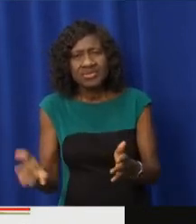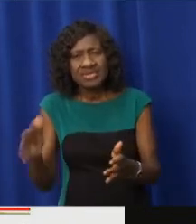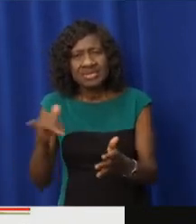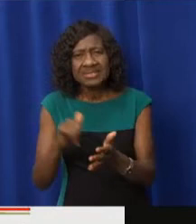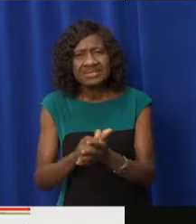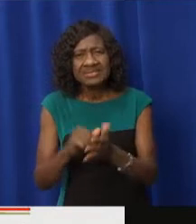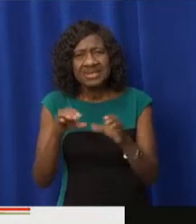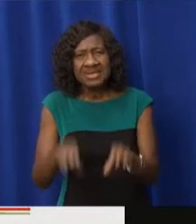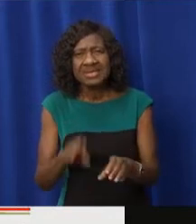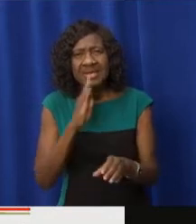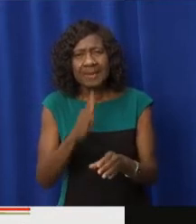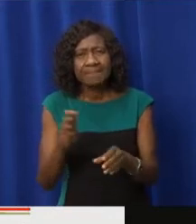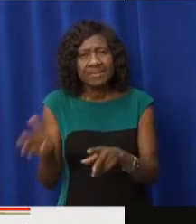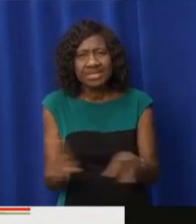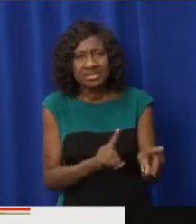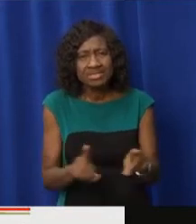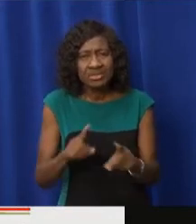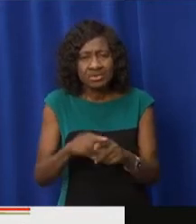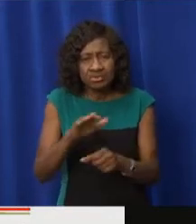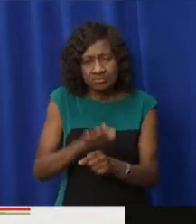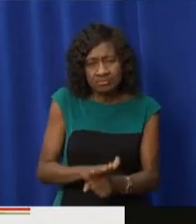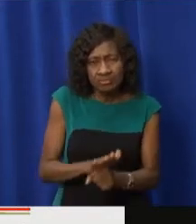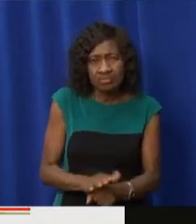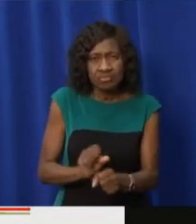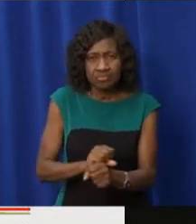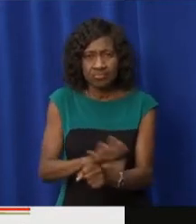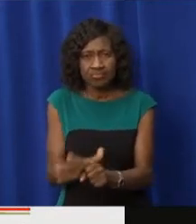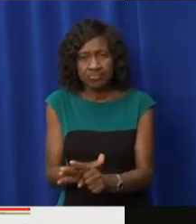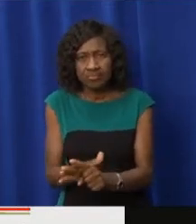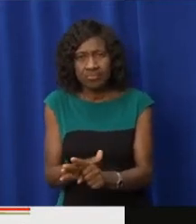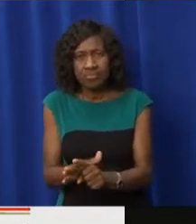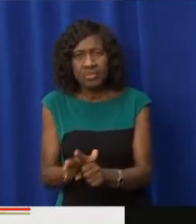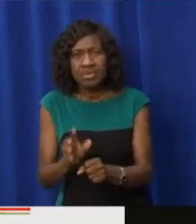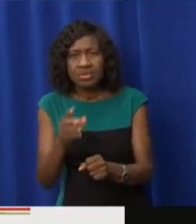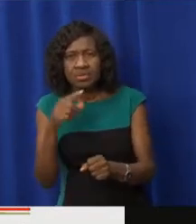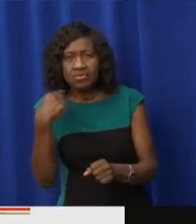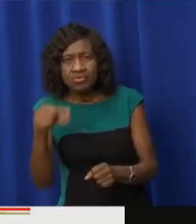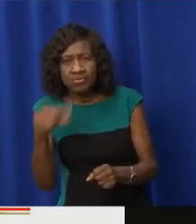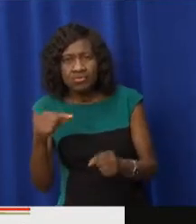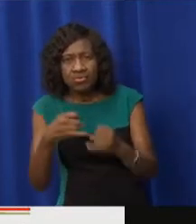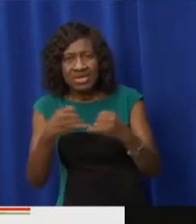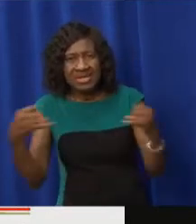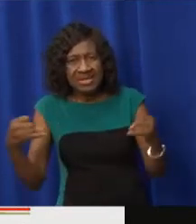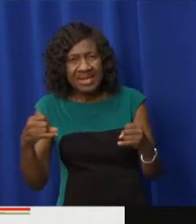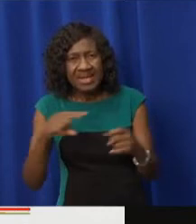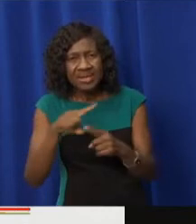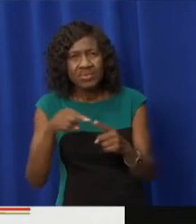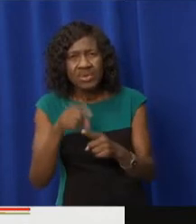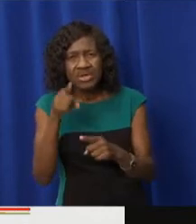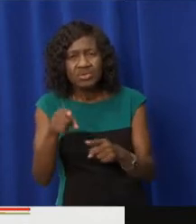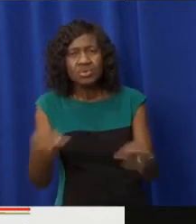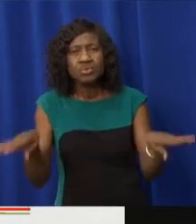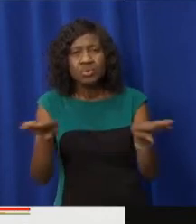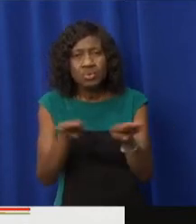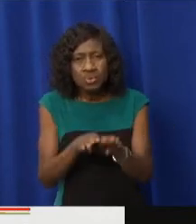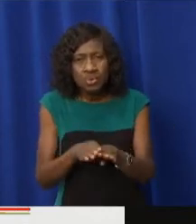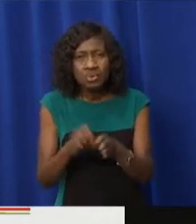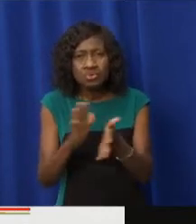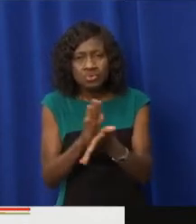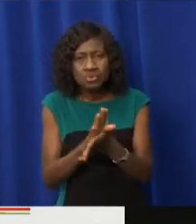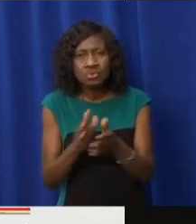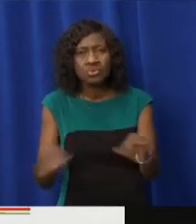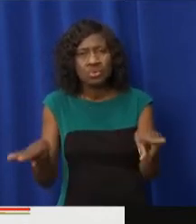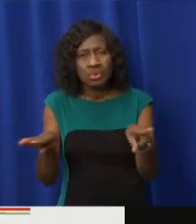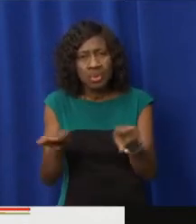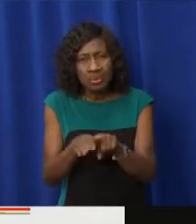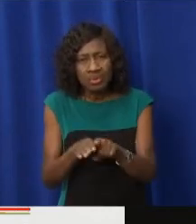order to suppress the disease. And the bottom one, the green line, is when you put in maximum suppression, which means you close schools, you close